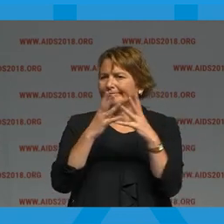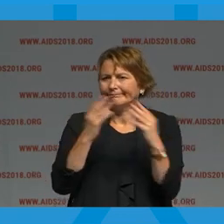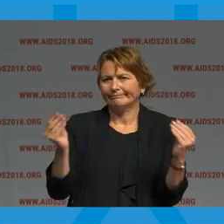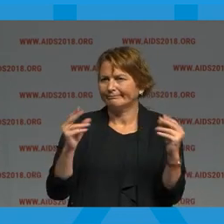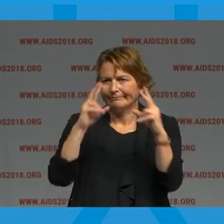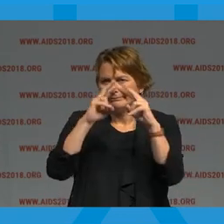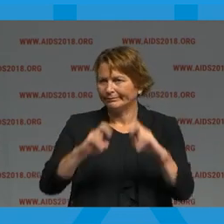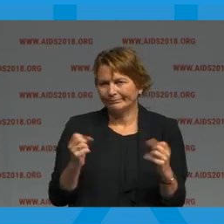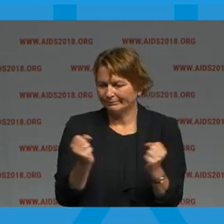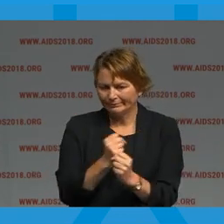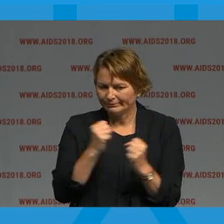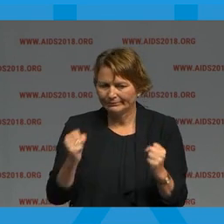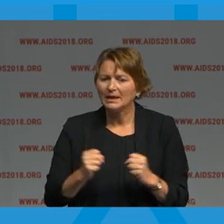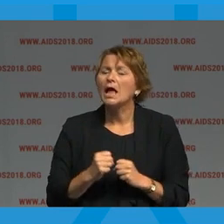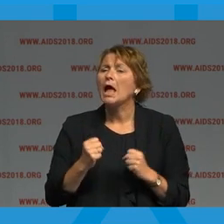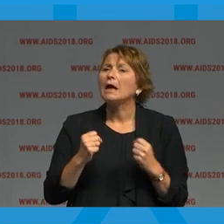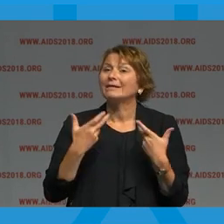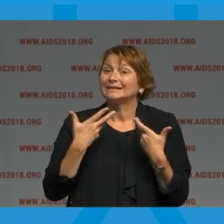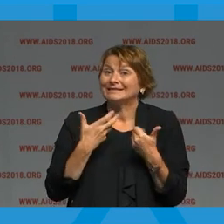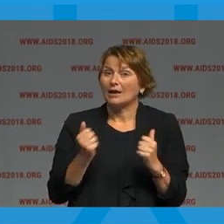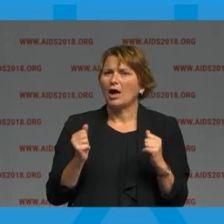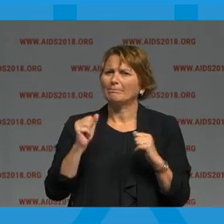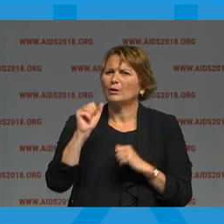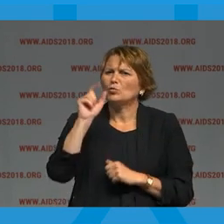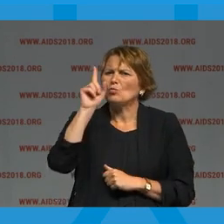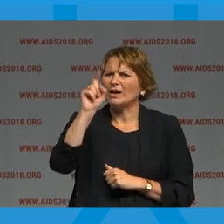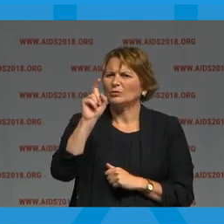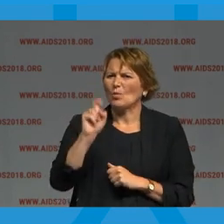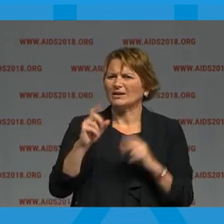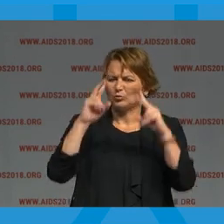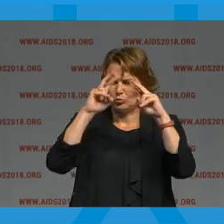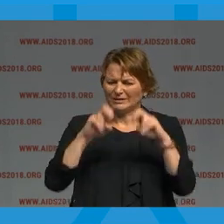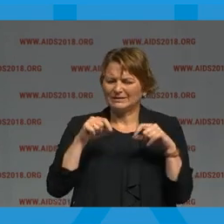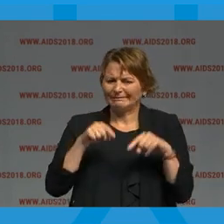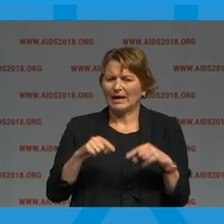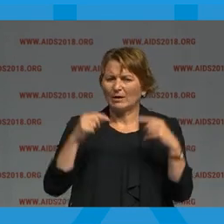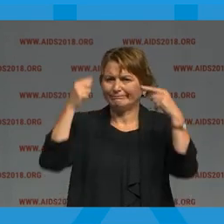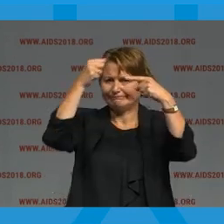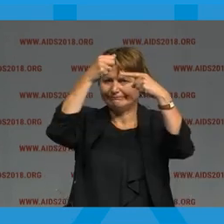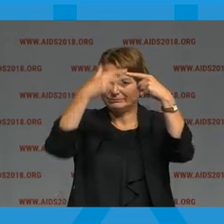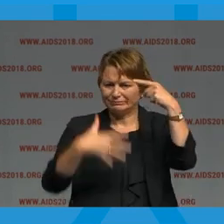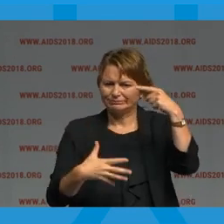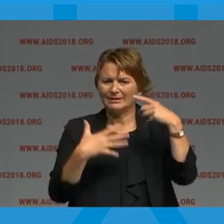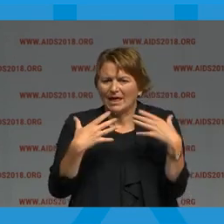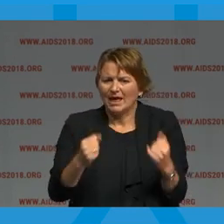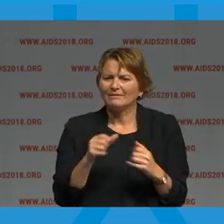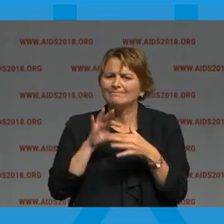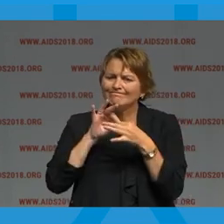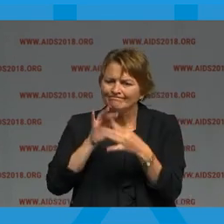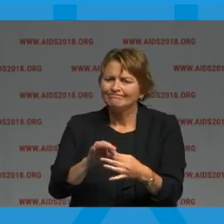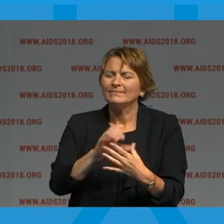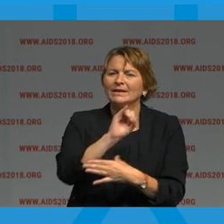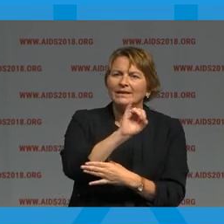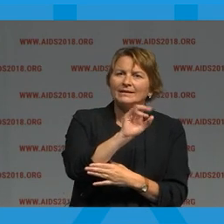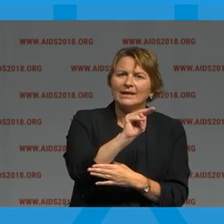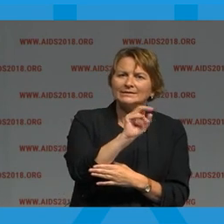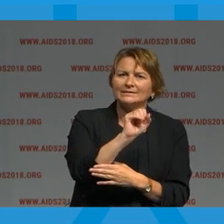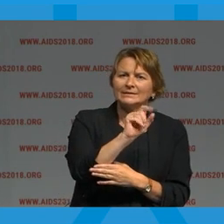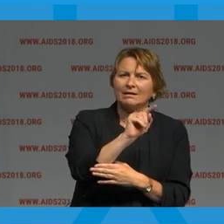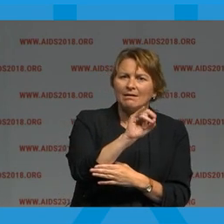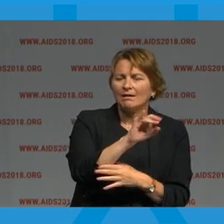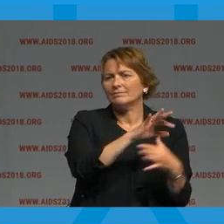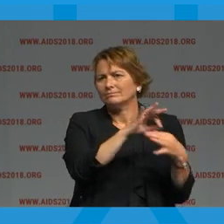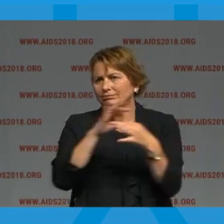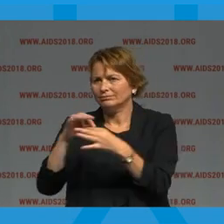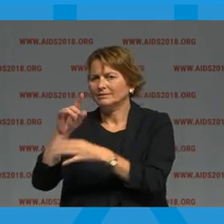are some research questions still pending regarding integrase inhibitors and tuberculosis. How would the BID dosing of raltegravir